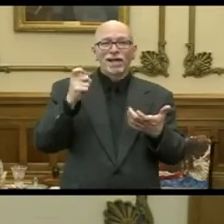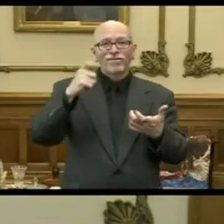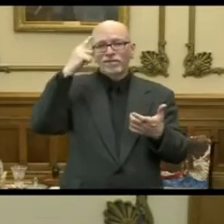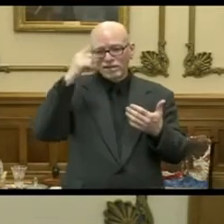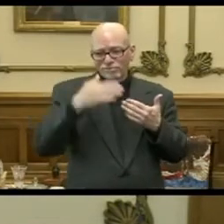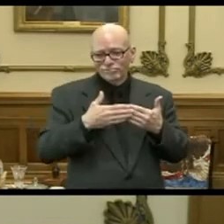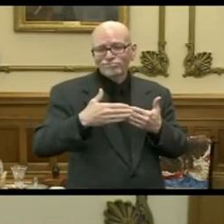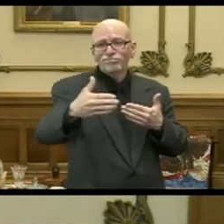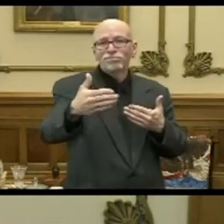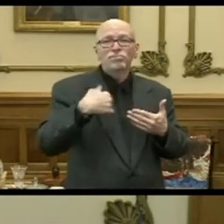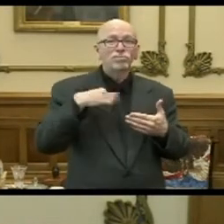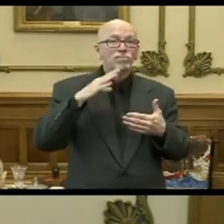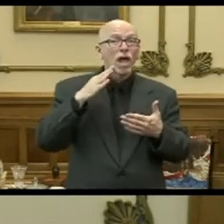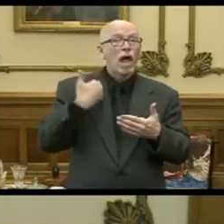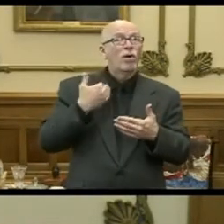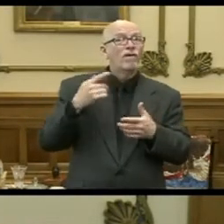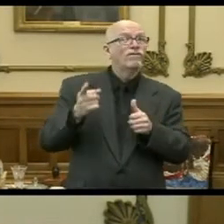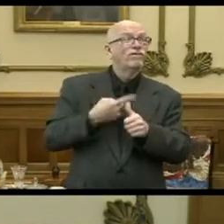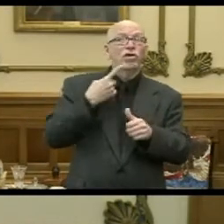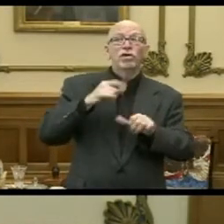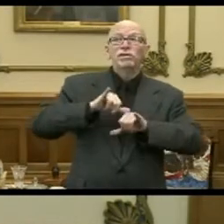We were hunkered down. It paid off.